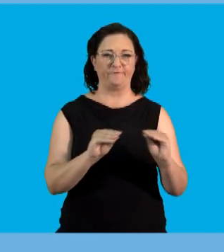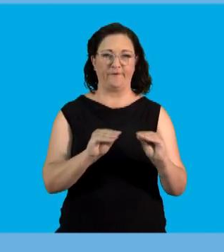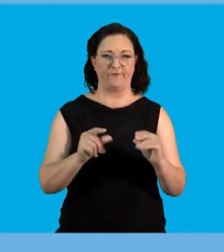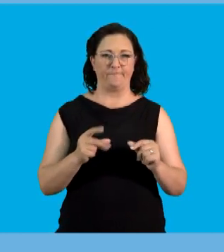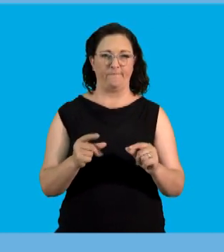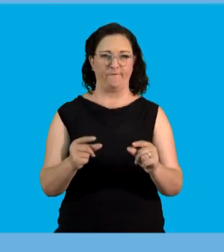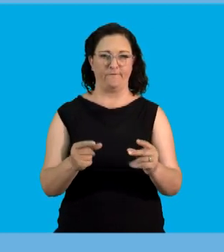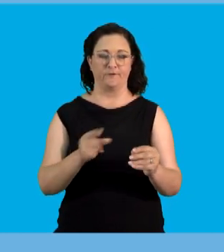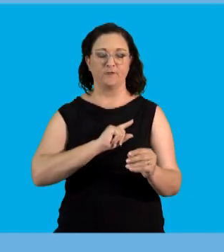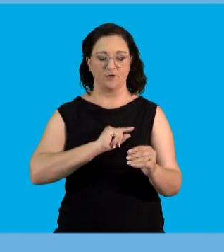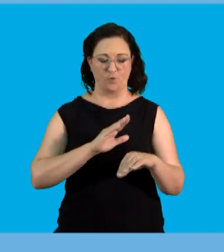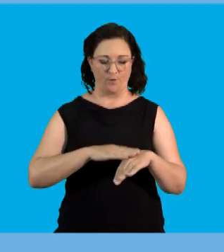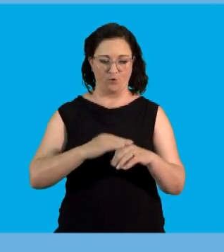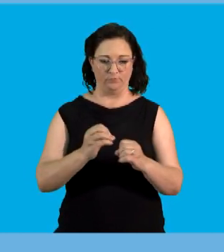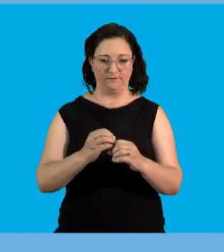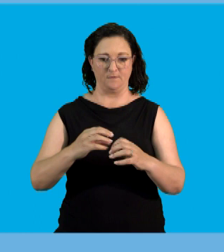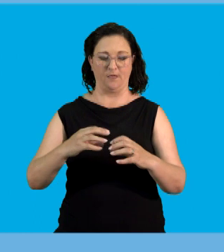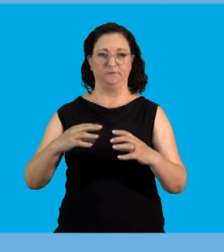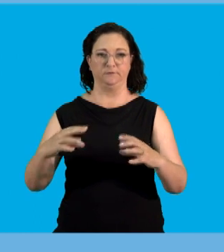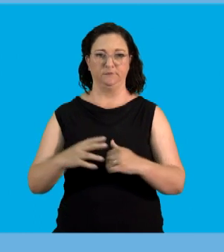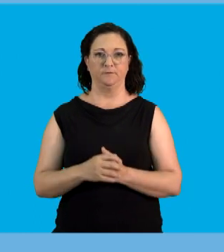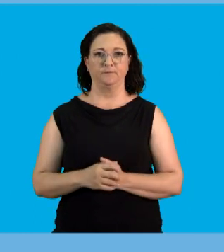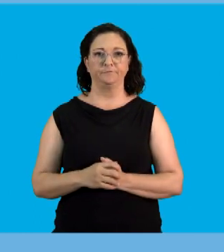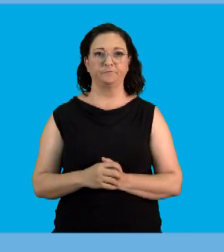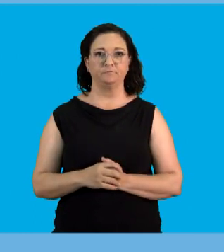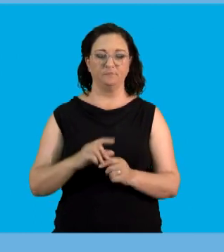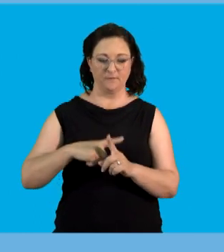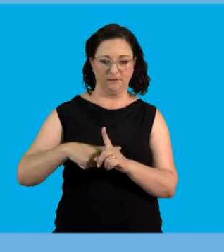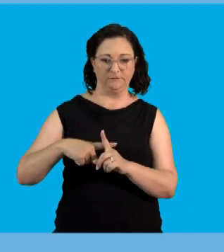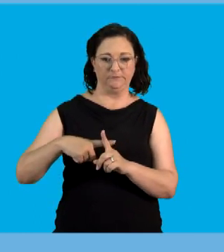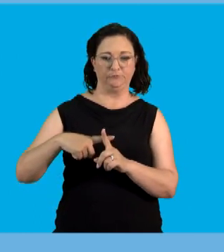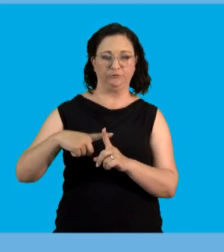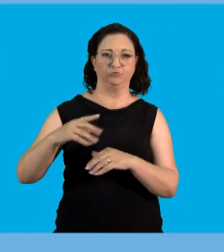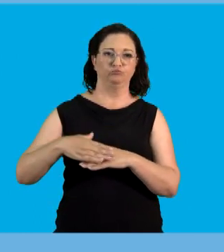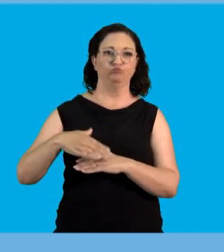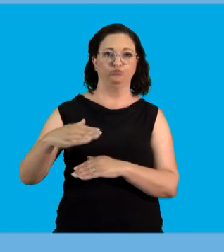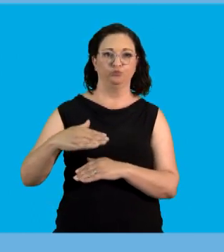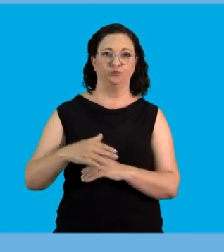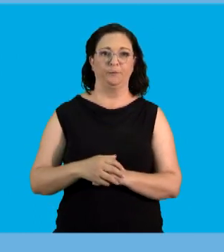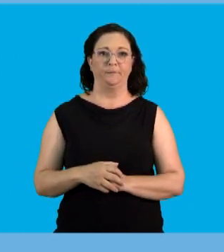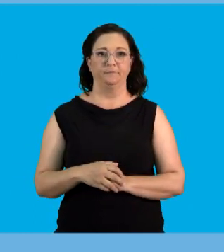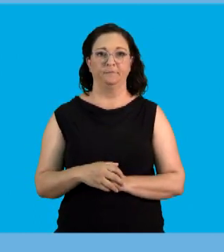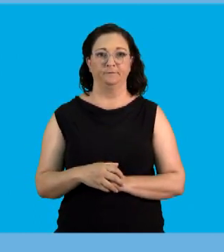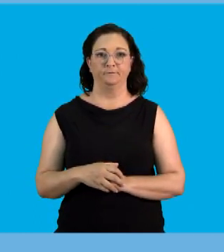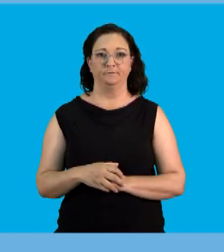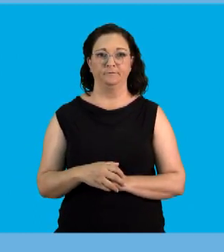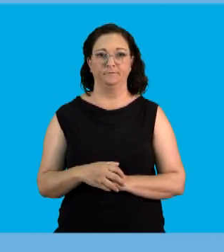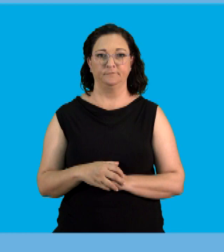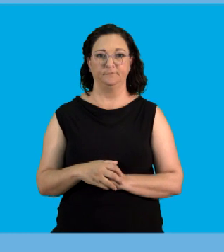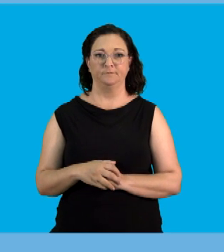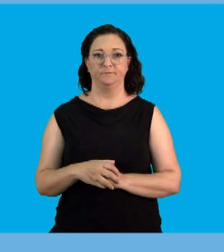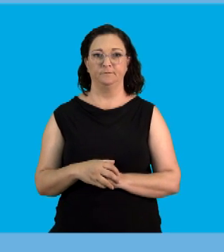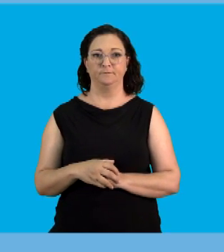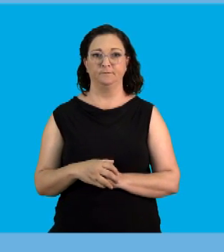moving faster and further apart. So when we are adding energy or increasing the temperature of a particular substance, the particles making up